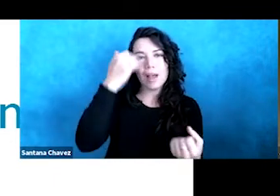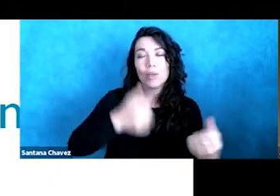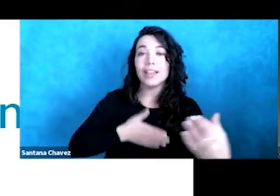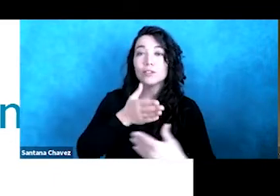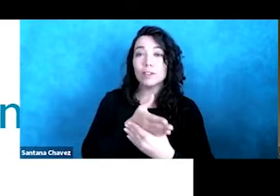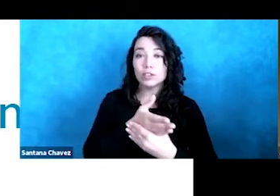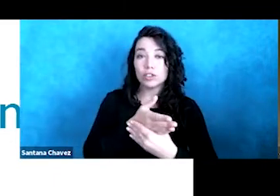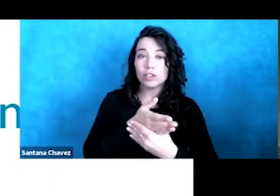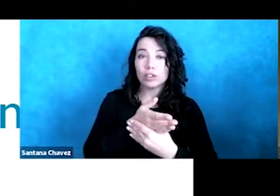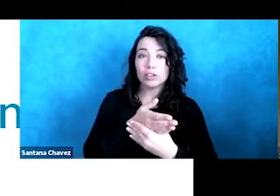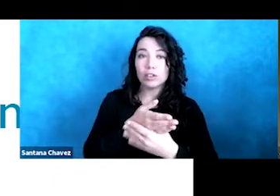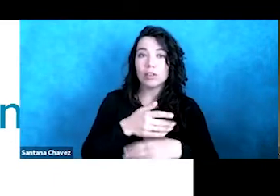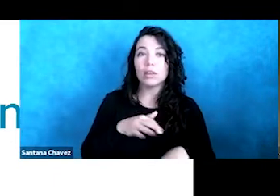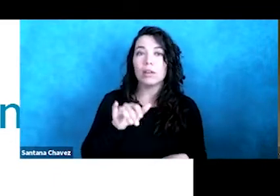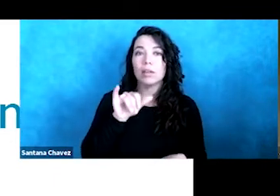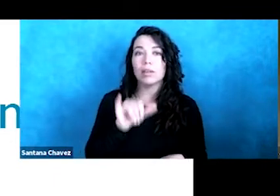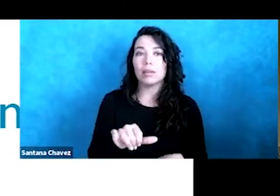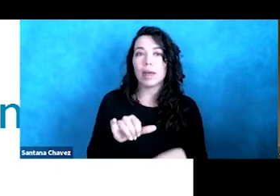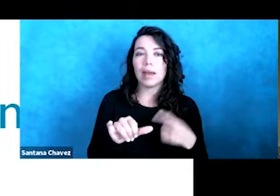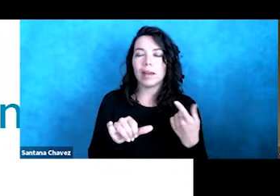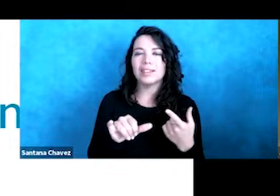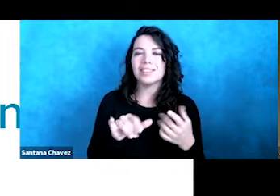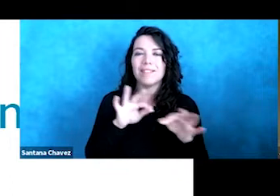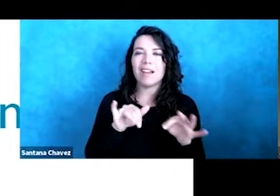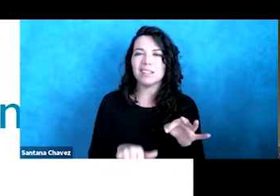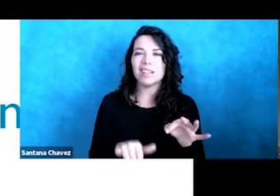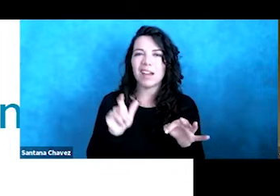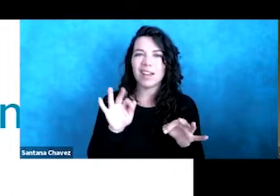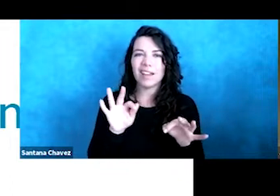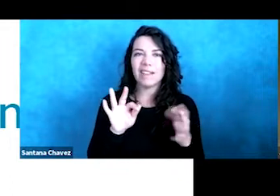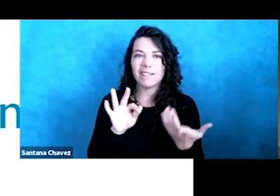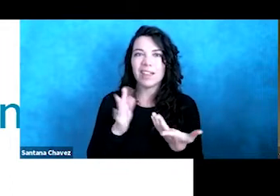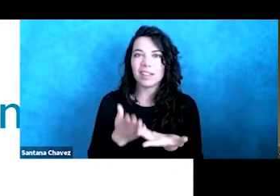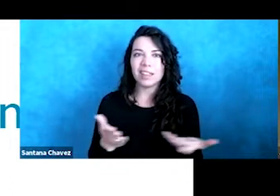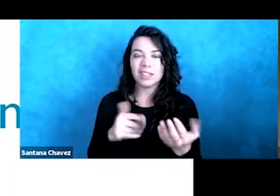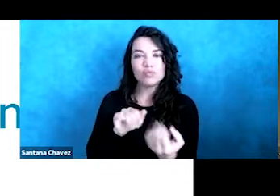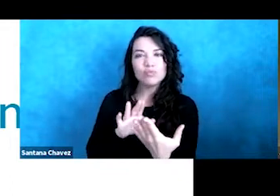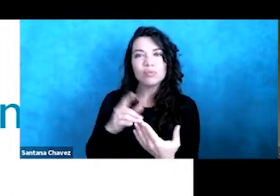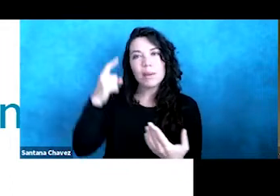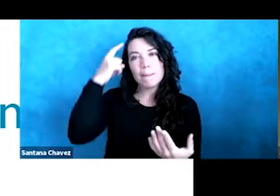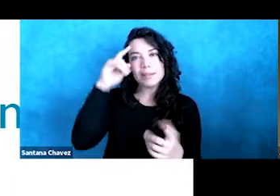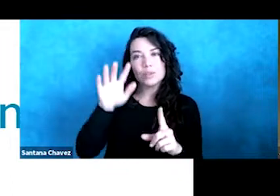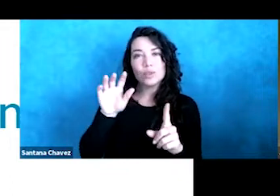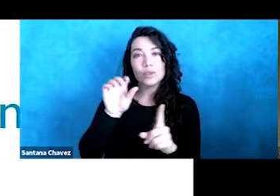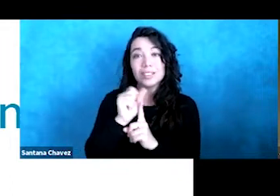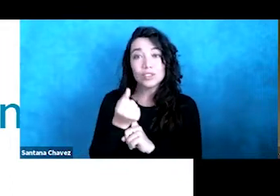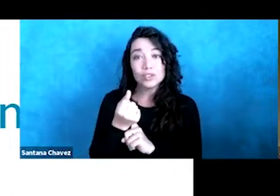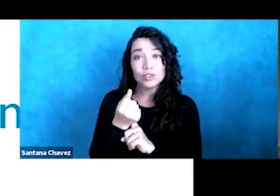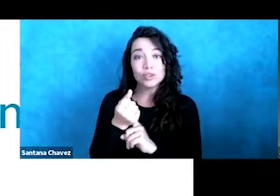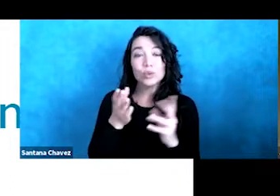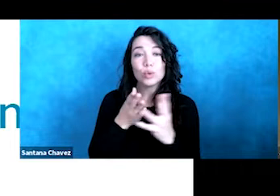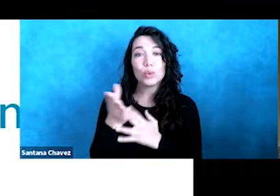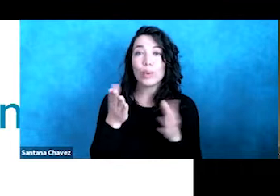interventions, toolkit defines that as interventions that address mental conditions through personalized care delivered